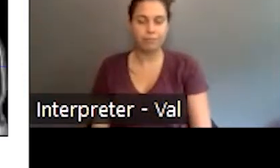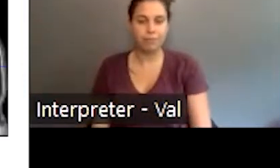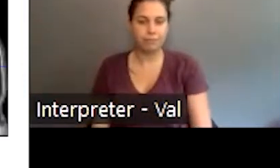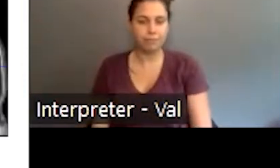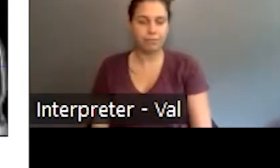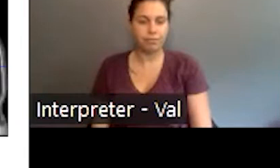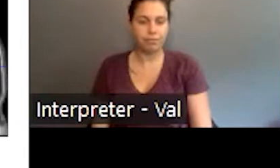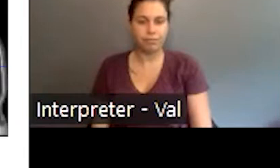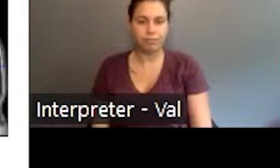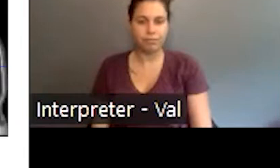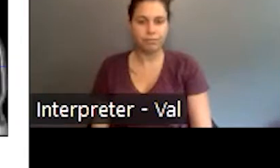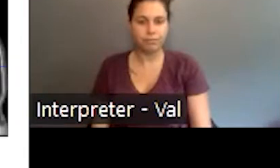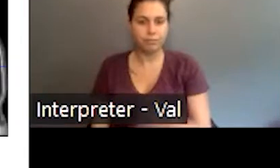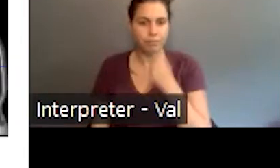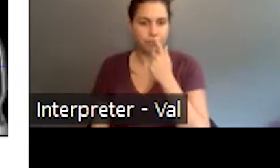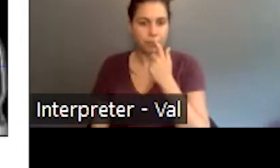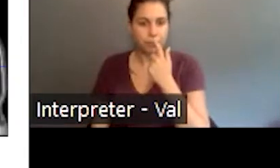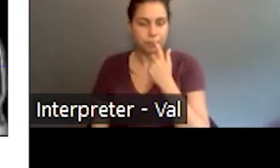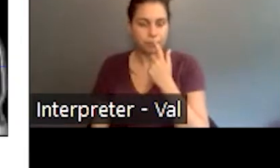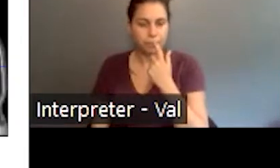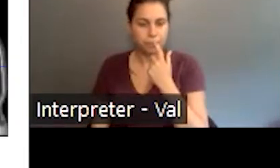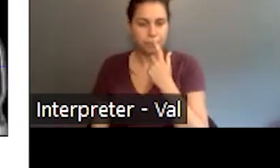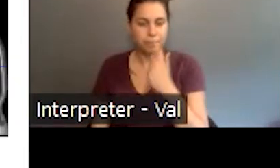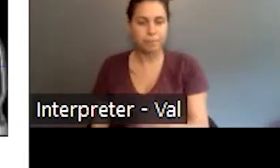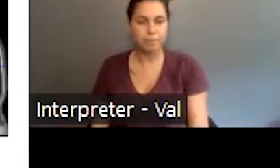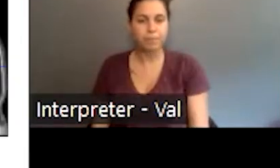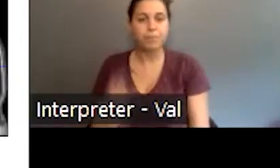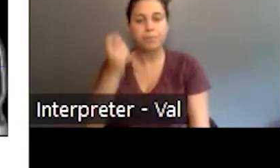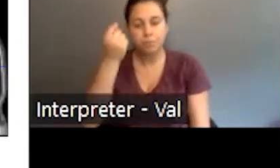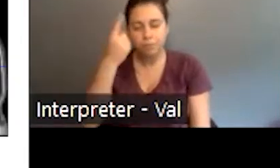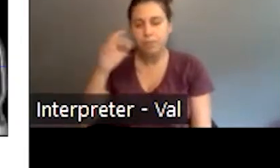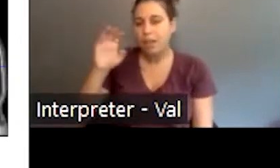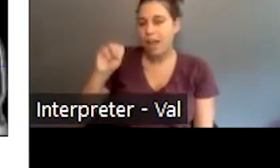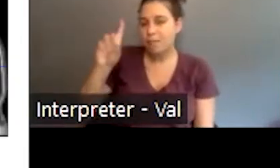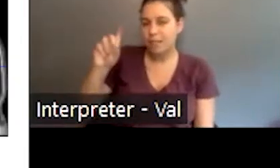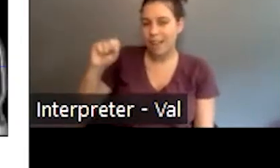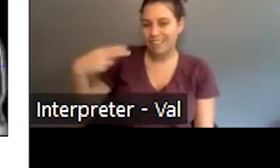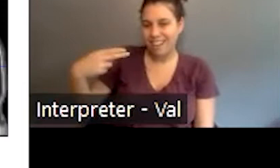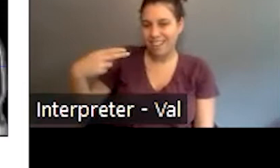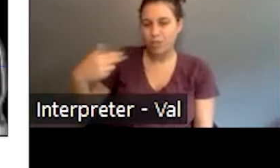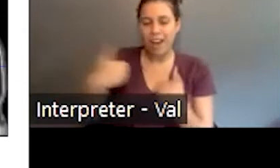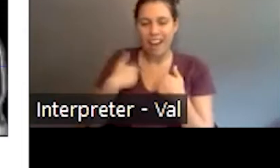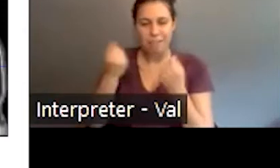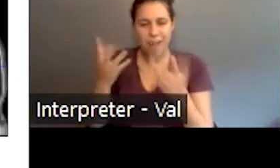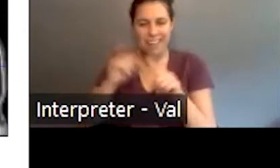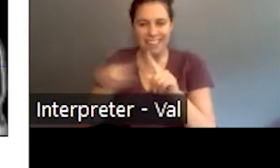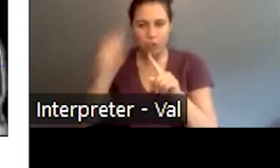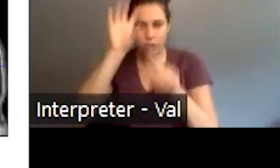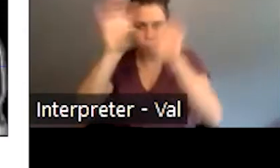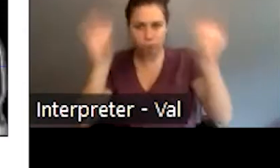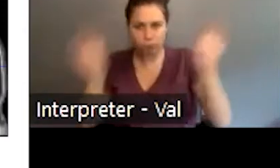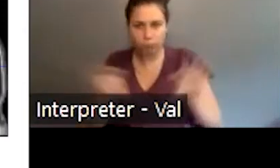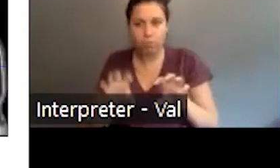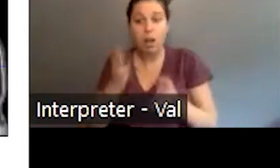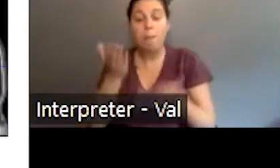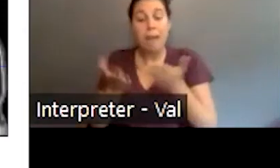Now, keep in mind as well that the specific dimensions of multidimensional sleep health may vary with different levels of analyses, so